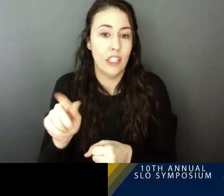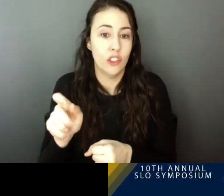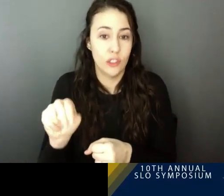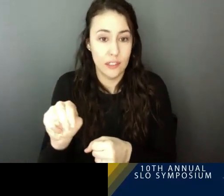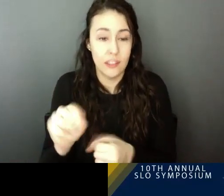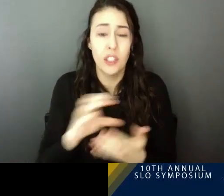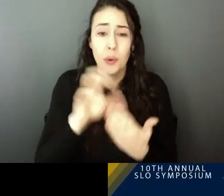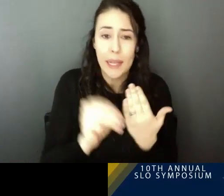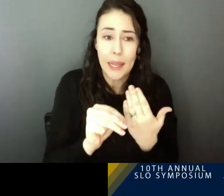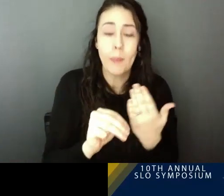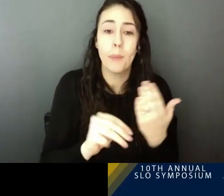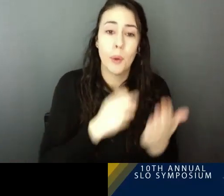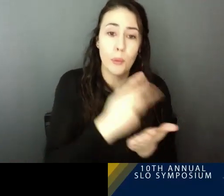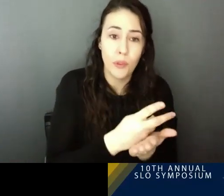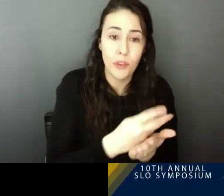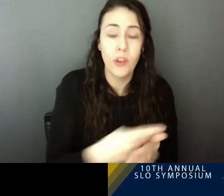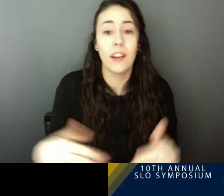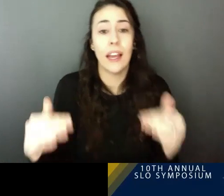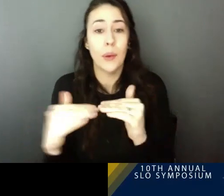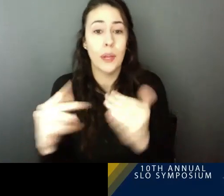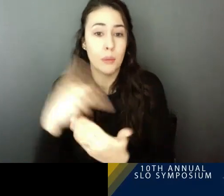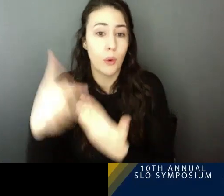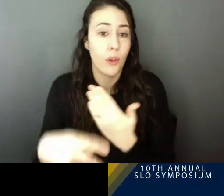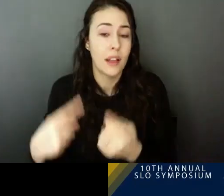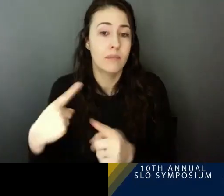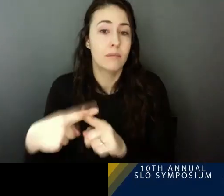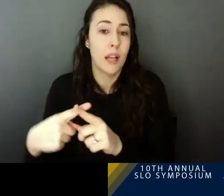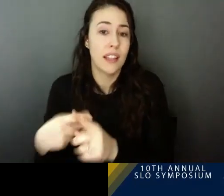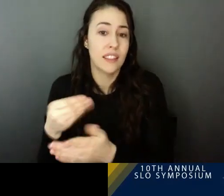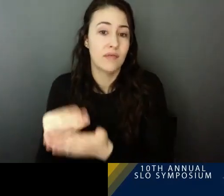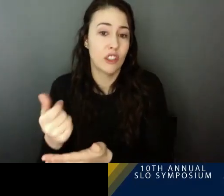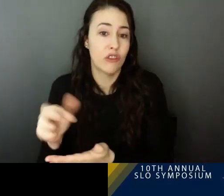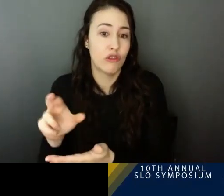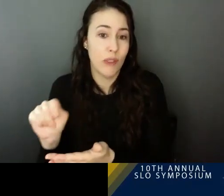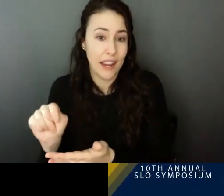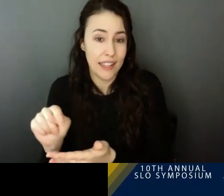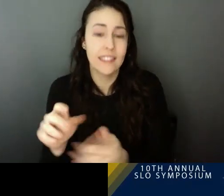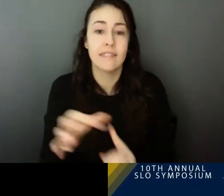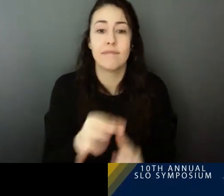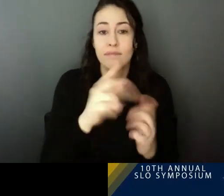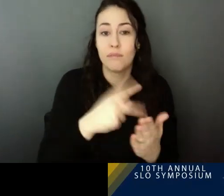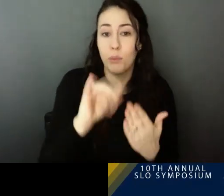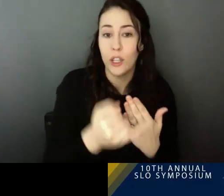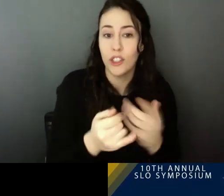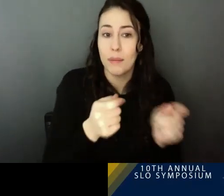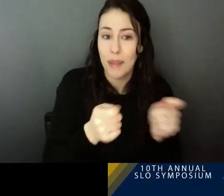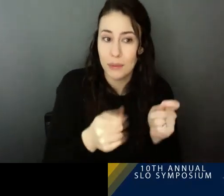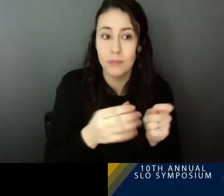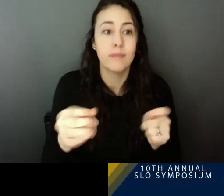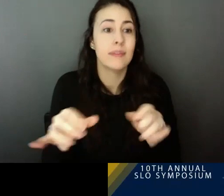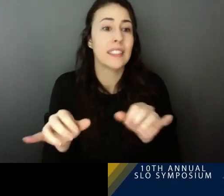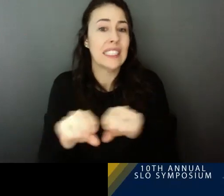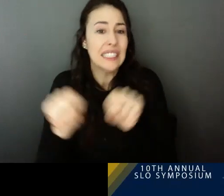and approval, equity programs and grants, innovations in teaching and learning, special project management, and system-wide